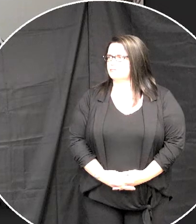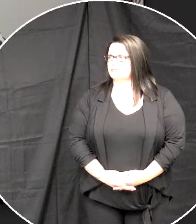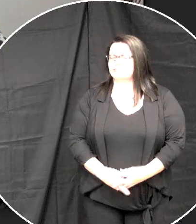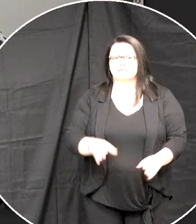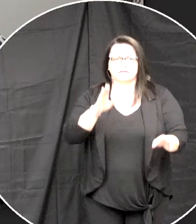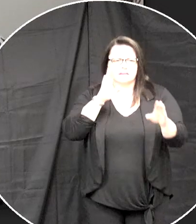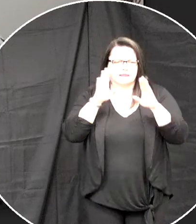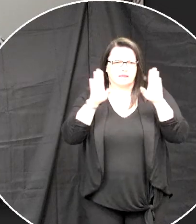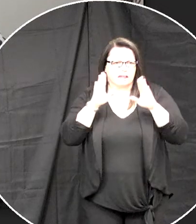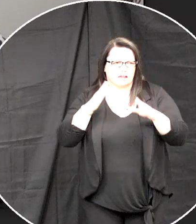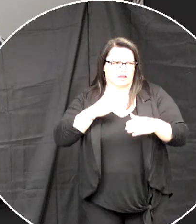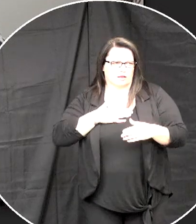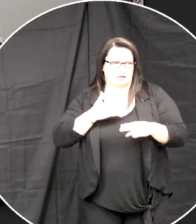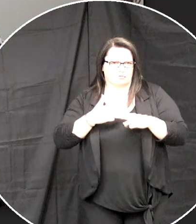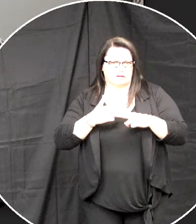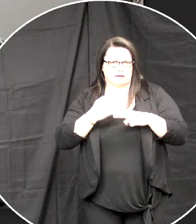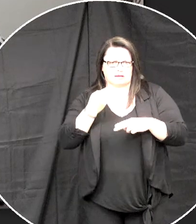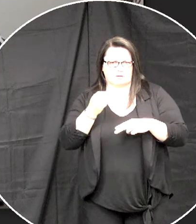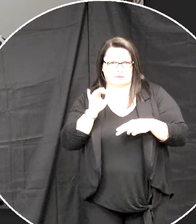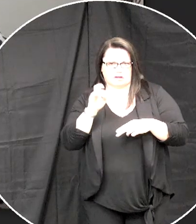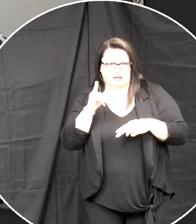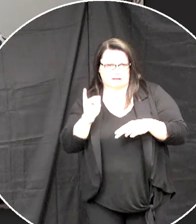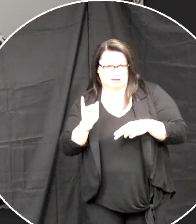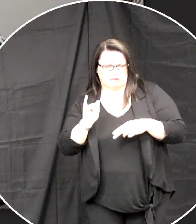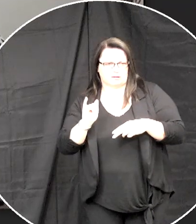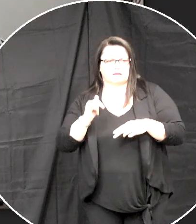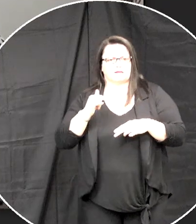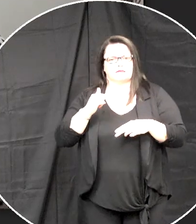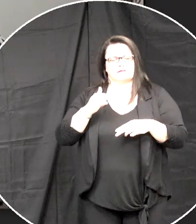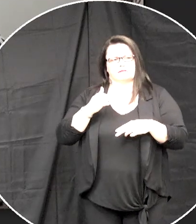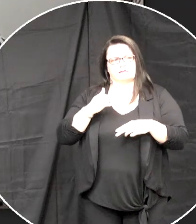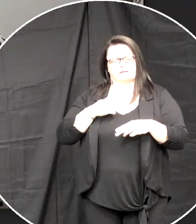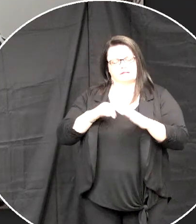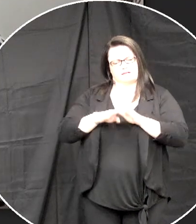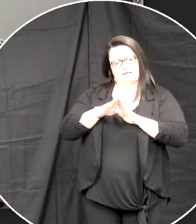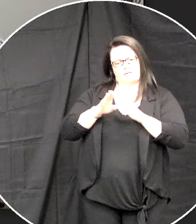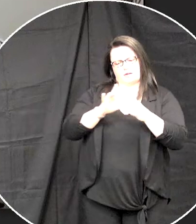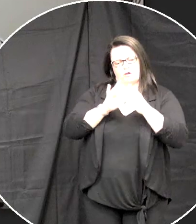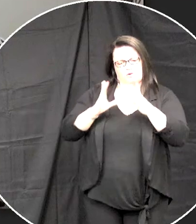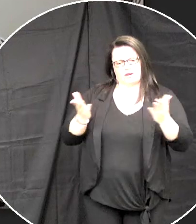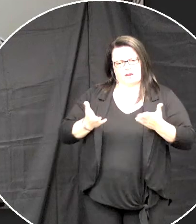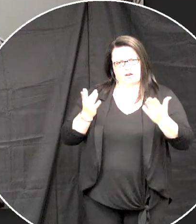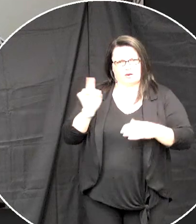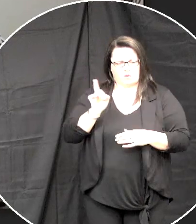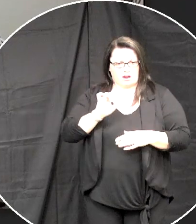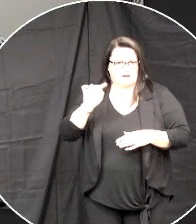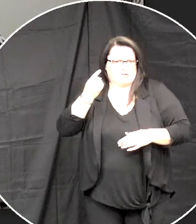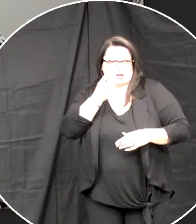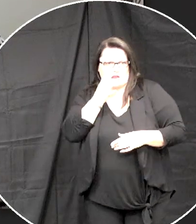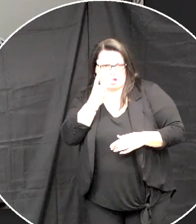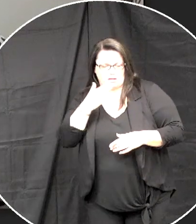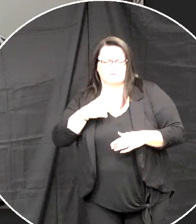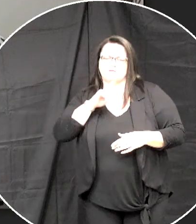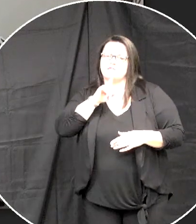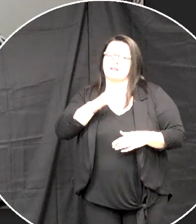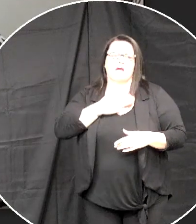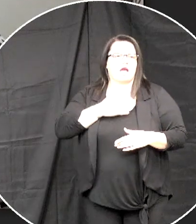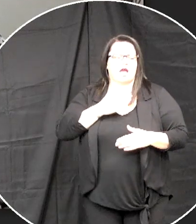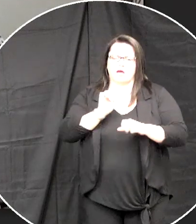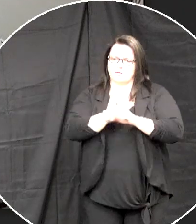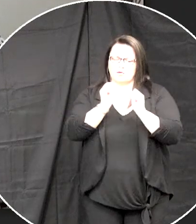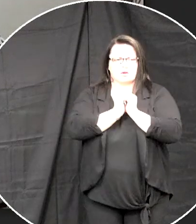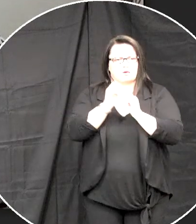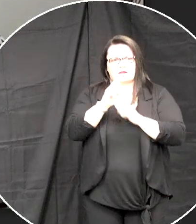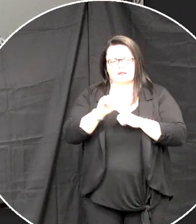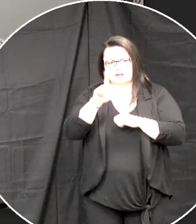Hello, my name is Heidi Dixon. I'm the Business Development Coordinator here at First Light. I've been really pleased with our work with NLESD over